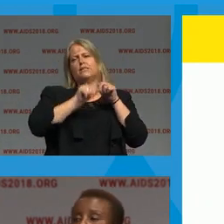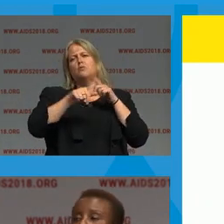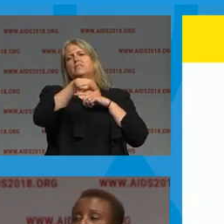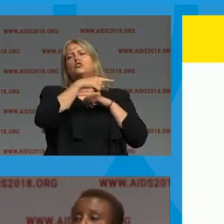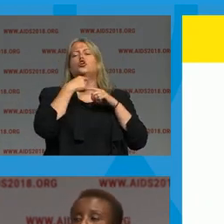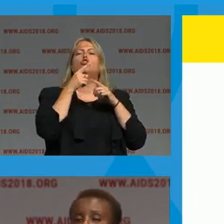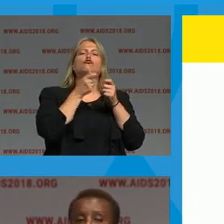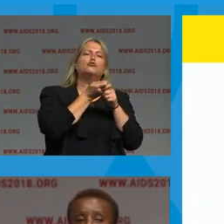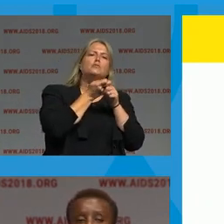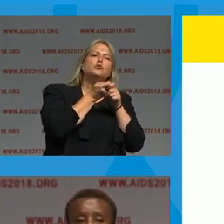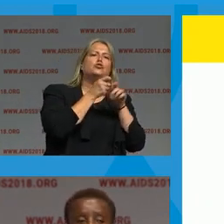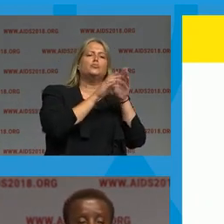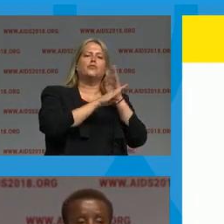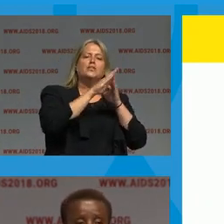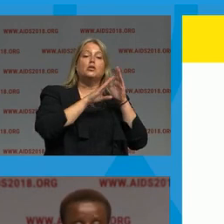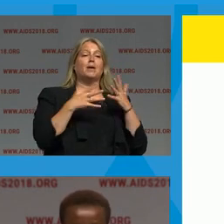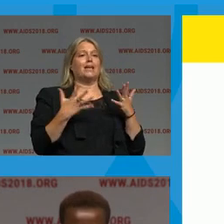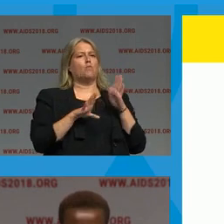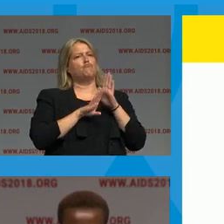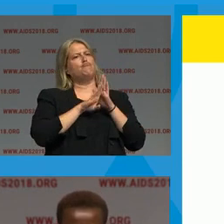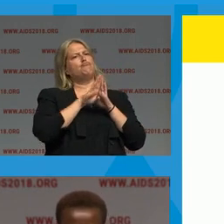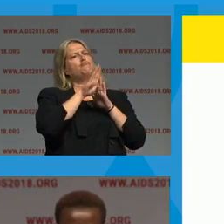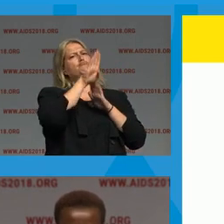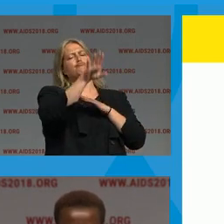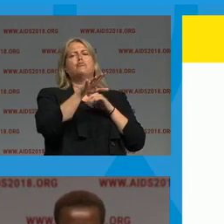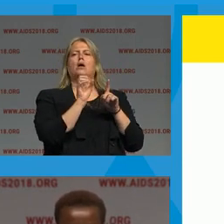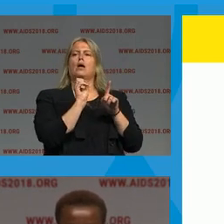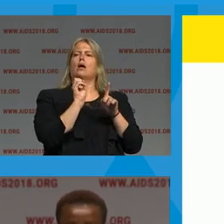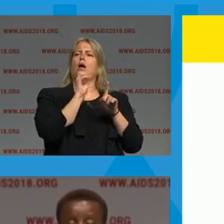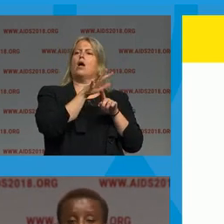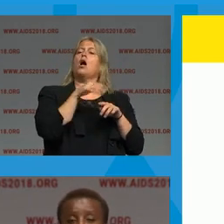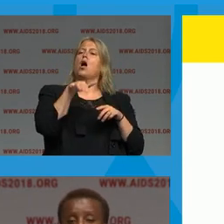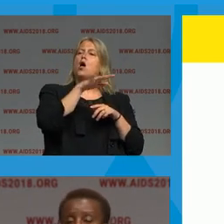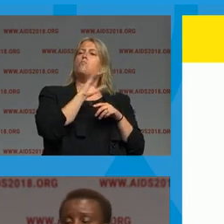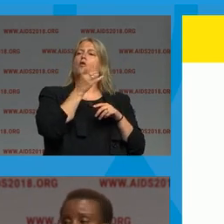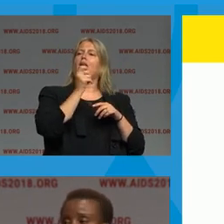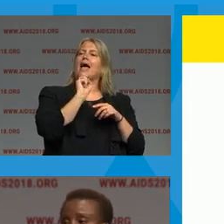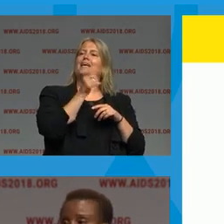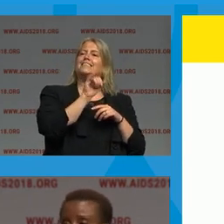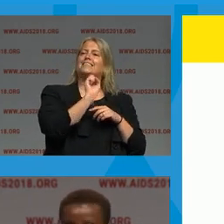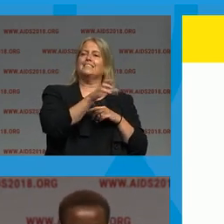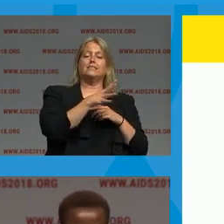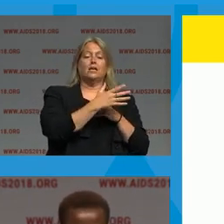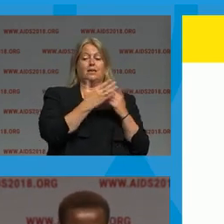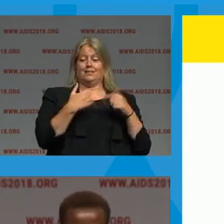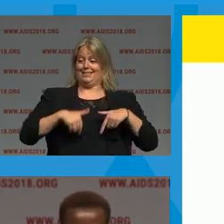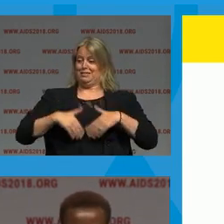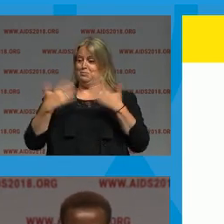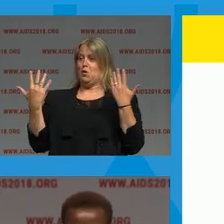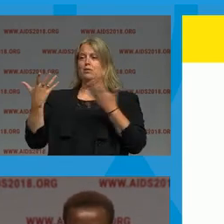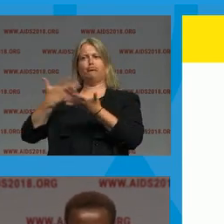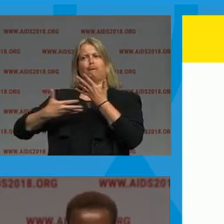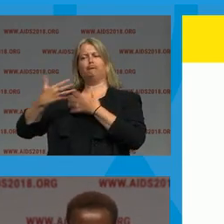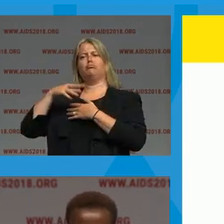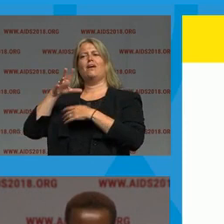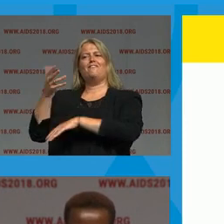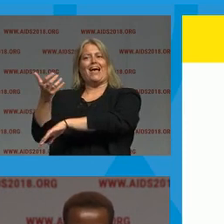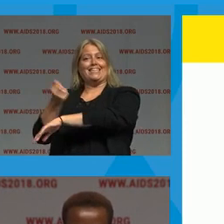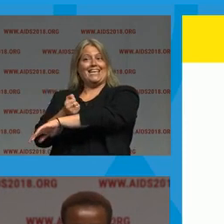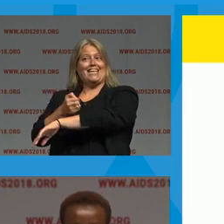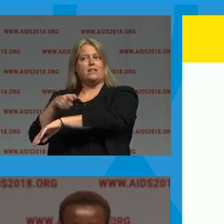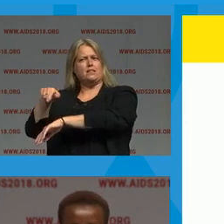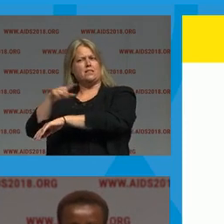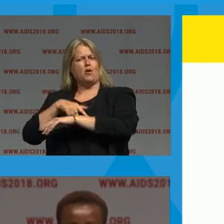and now increasingly talking about oral exposure prophylaxis. We've just heard about vaccines this morning in a very interesting